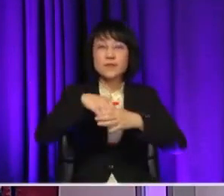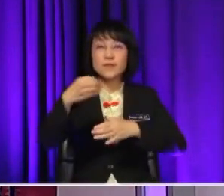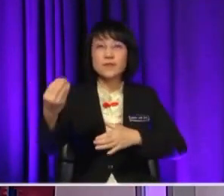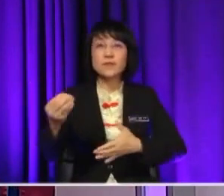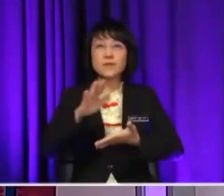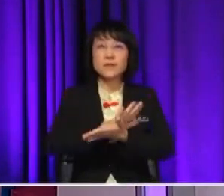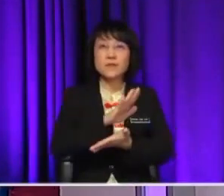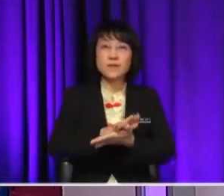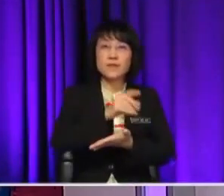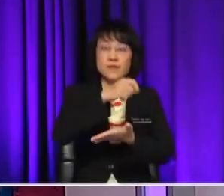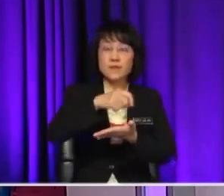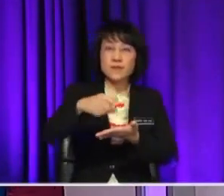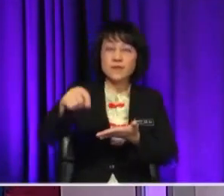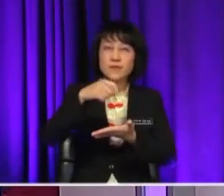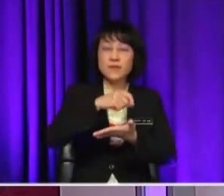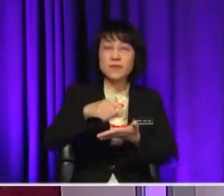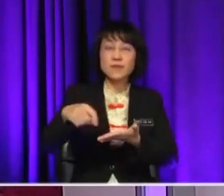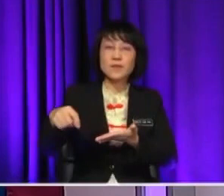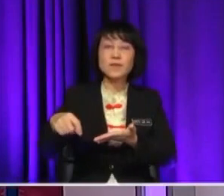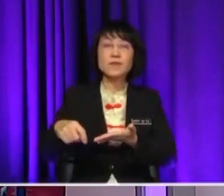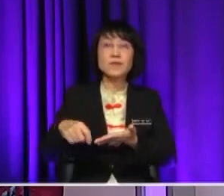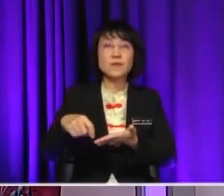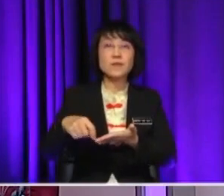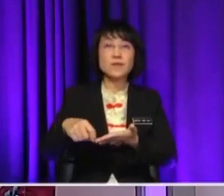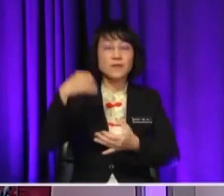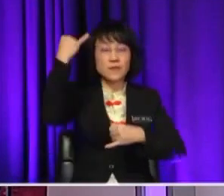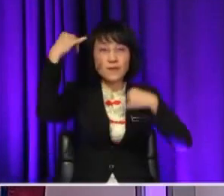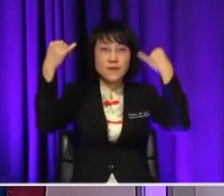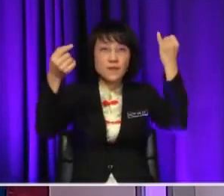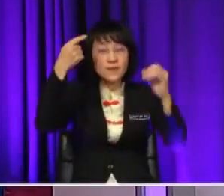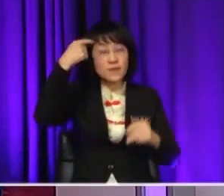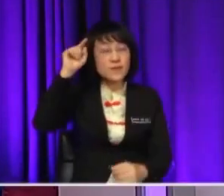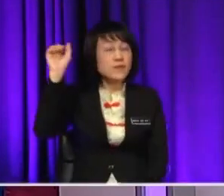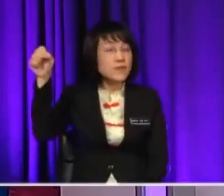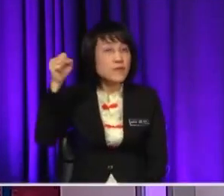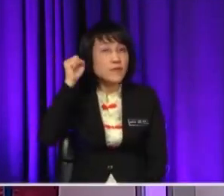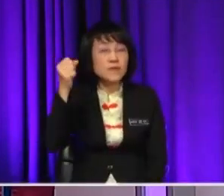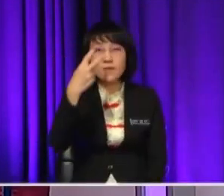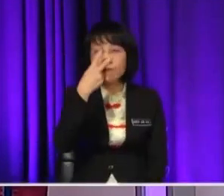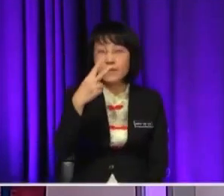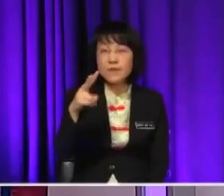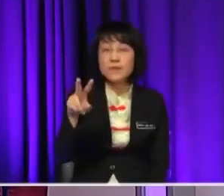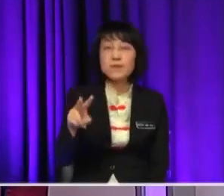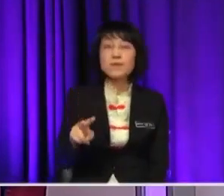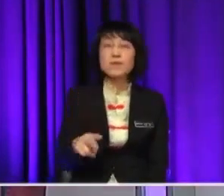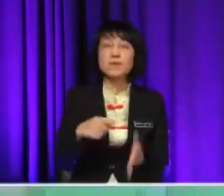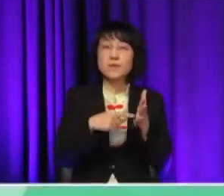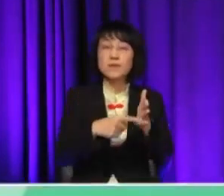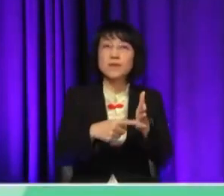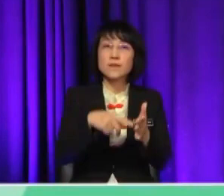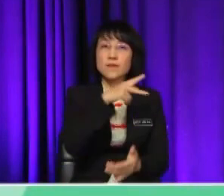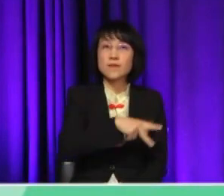of the imagery of sound, sight, and of course I'll show them the personification as well